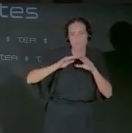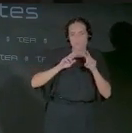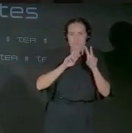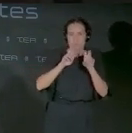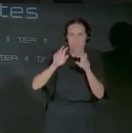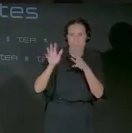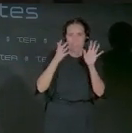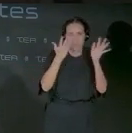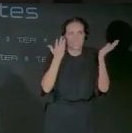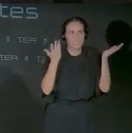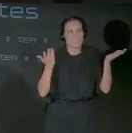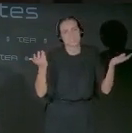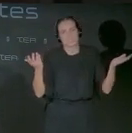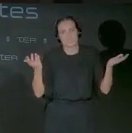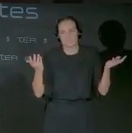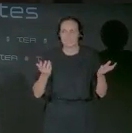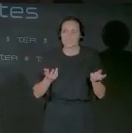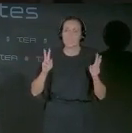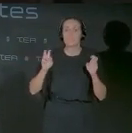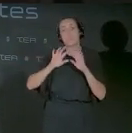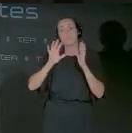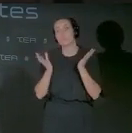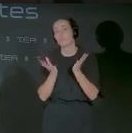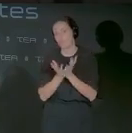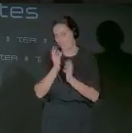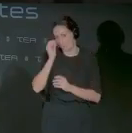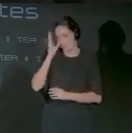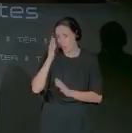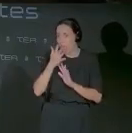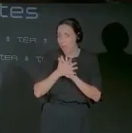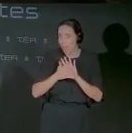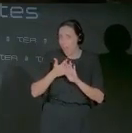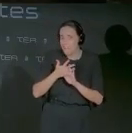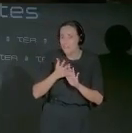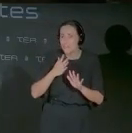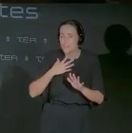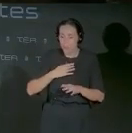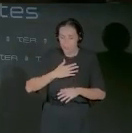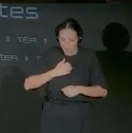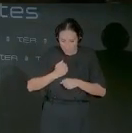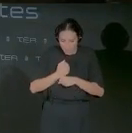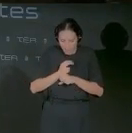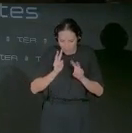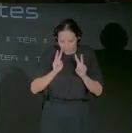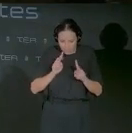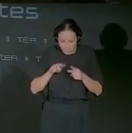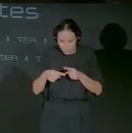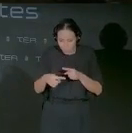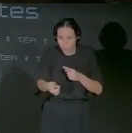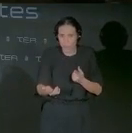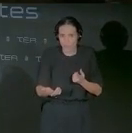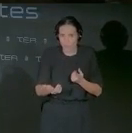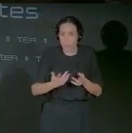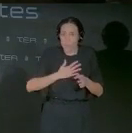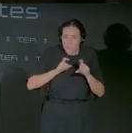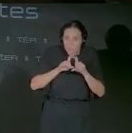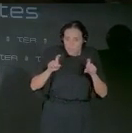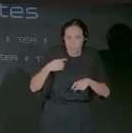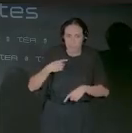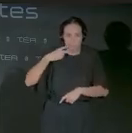business and operational level in my daily work. Thank you all. Thank you very much. I'd like